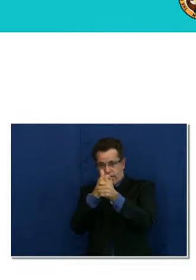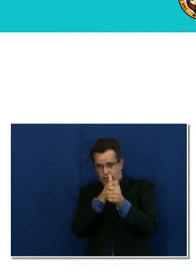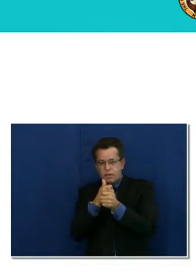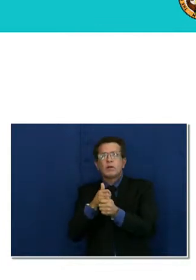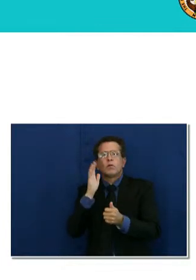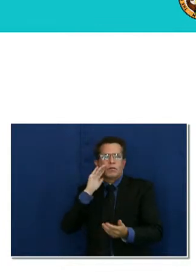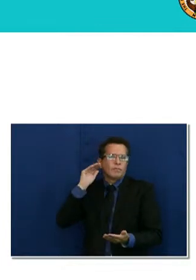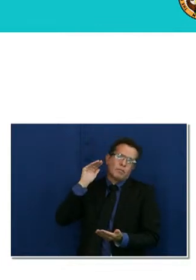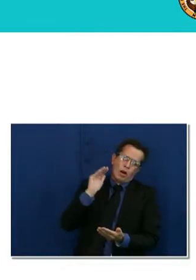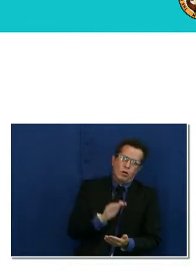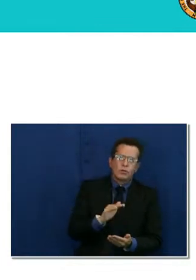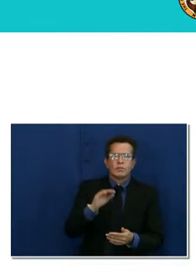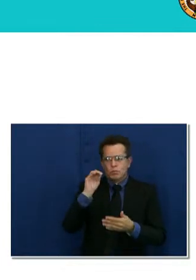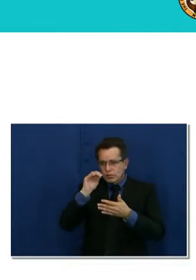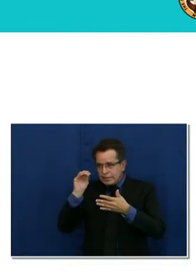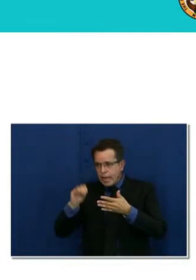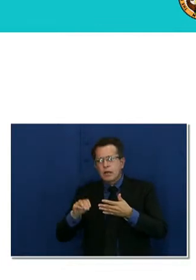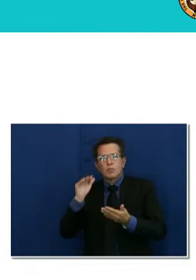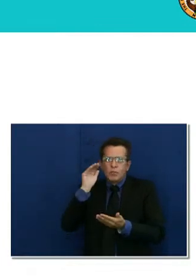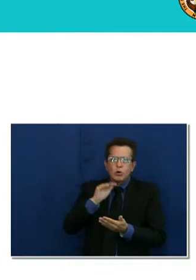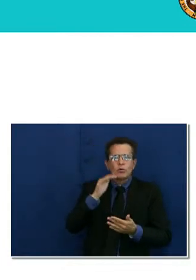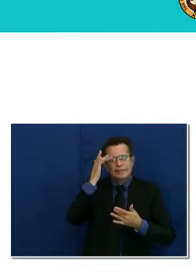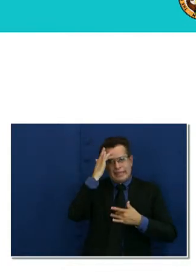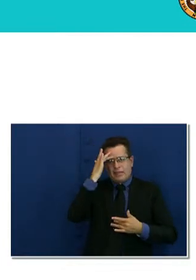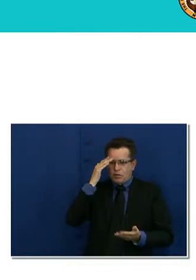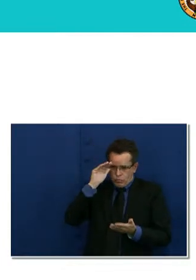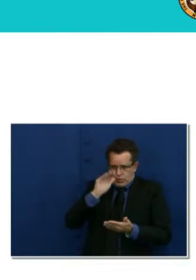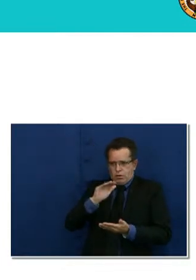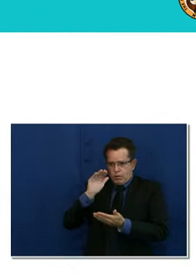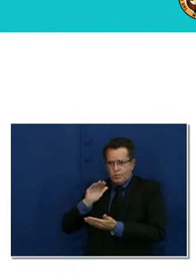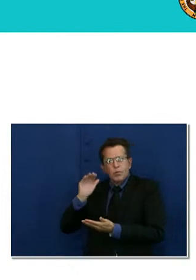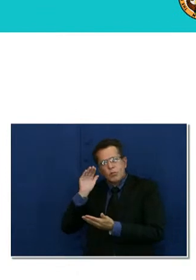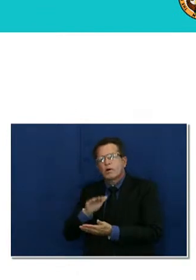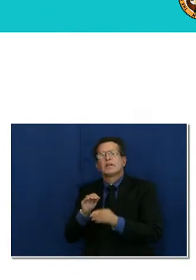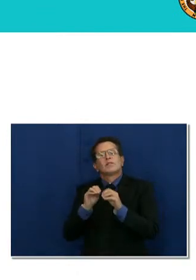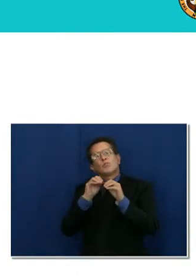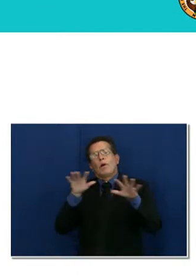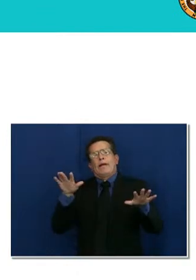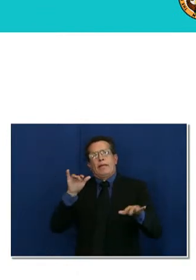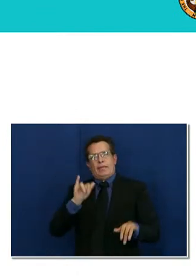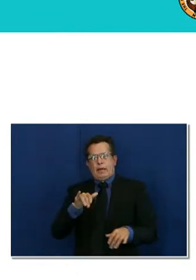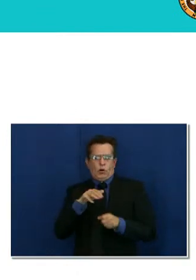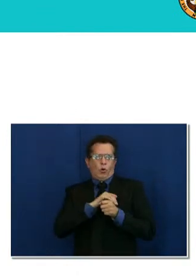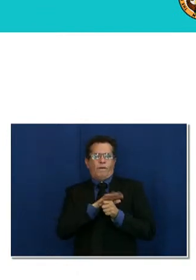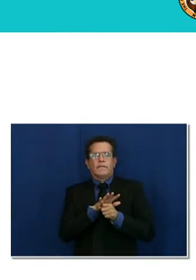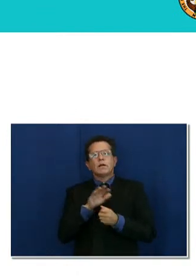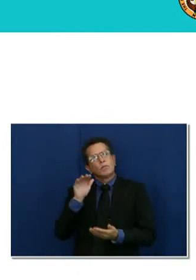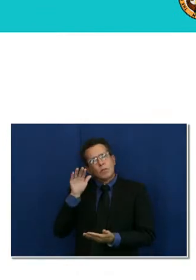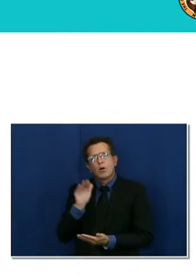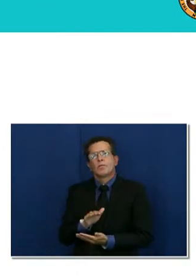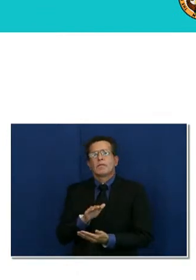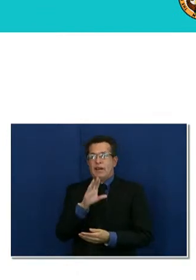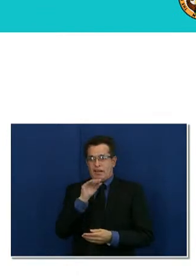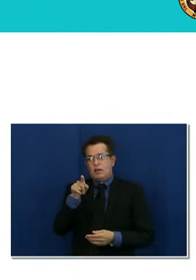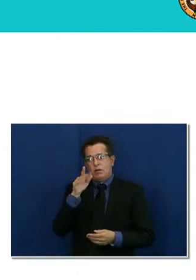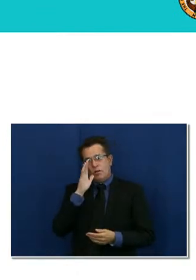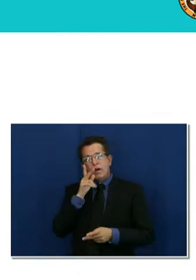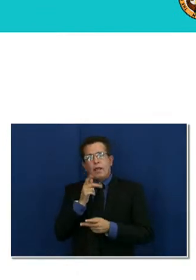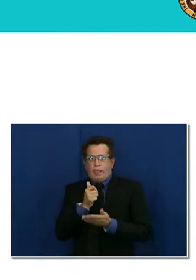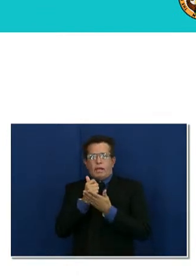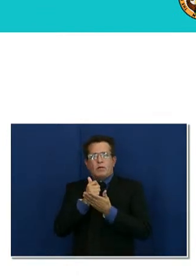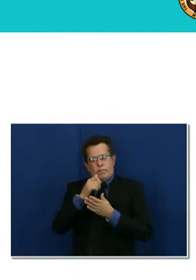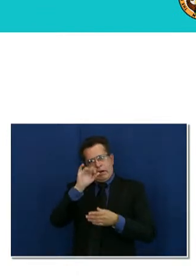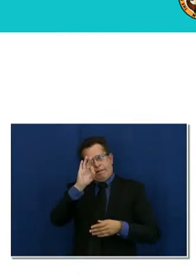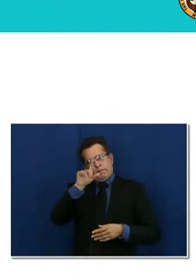testing positivity and case rates to prevent the spread of COVID-19, and the same strategies also help to decrease the spread